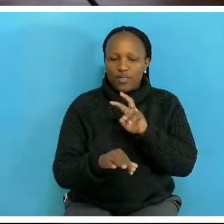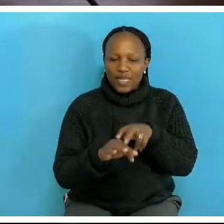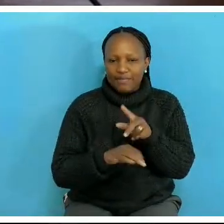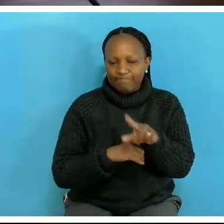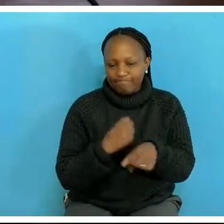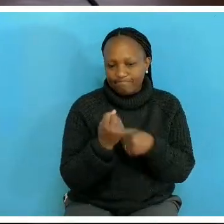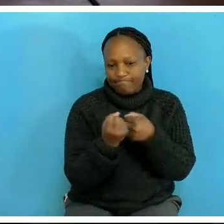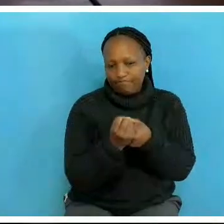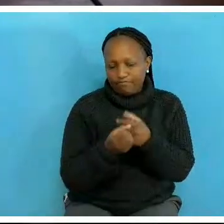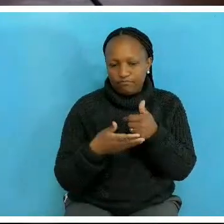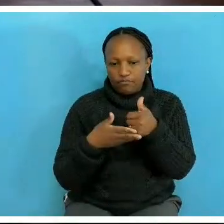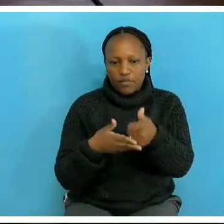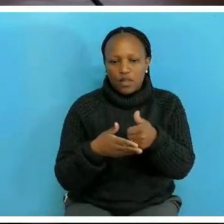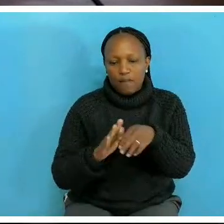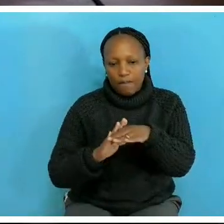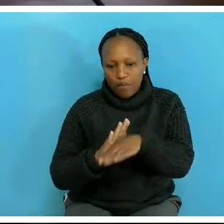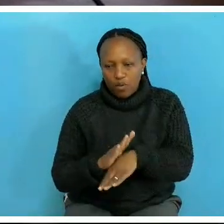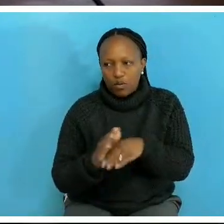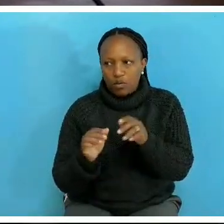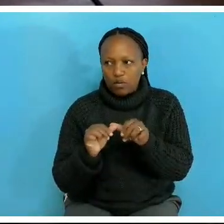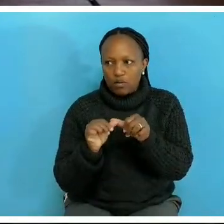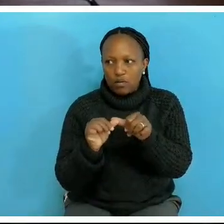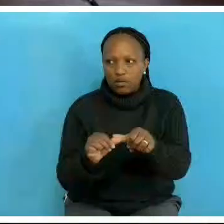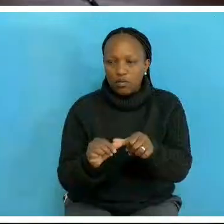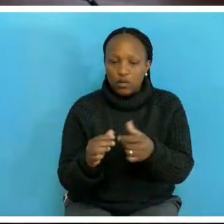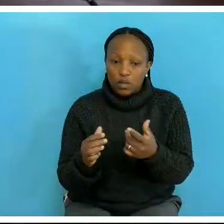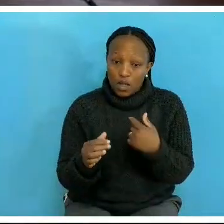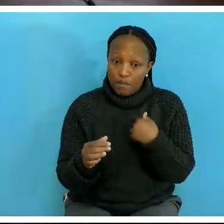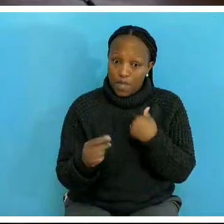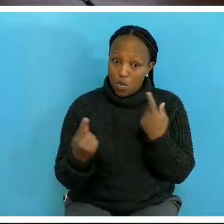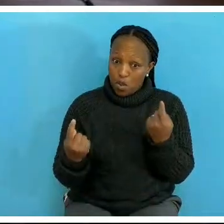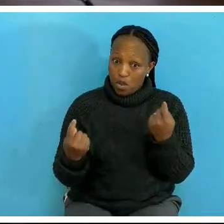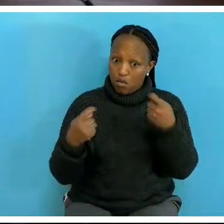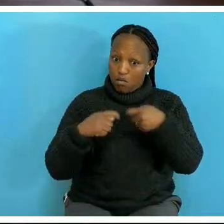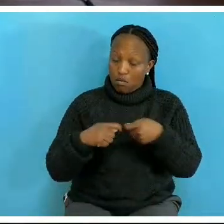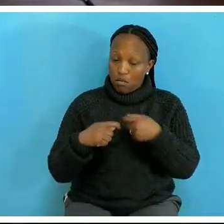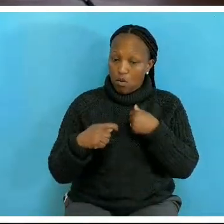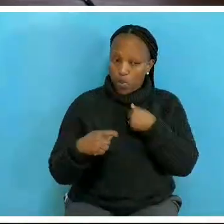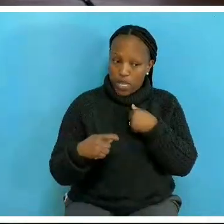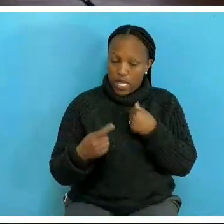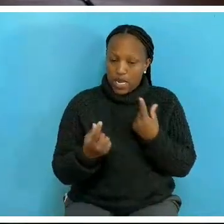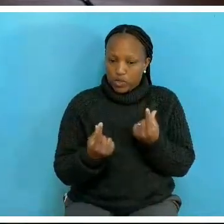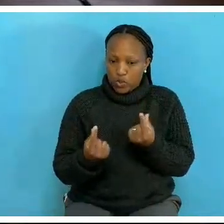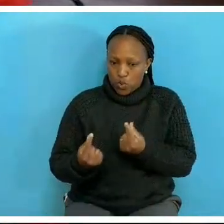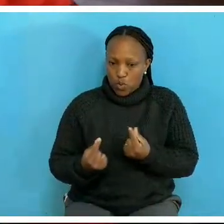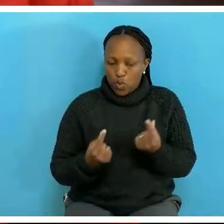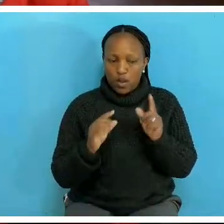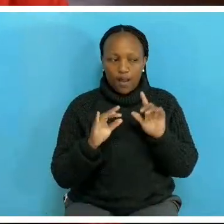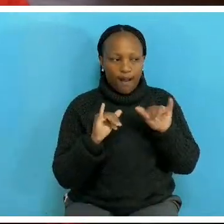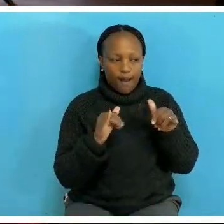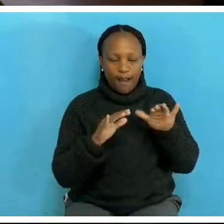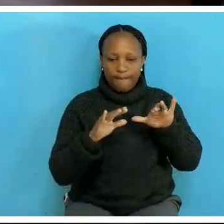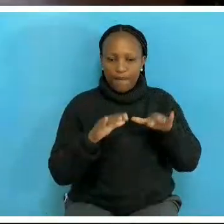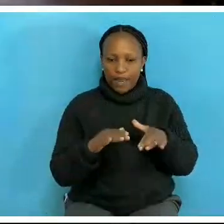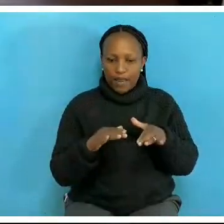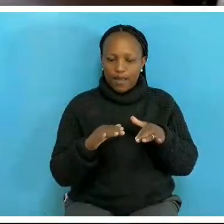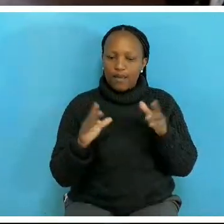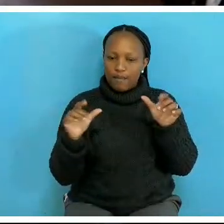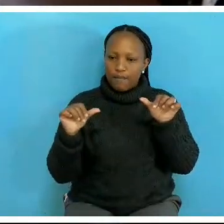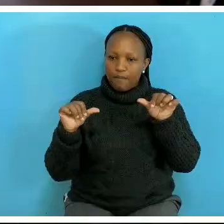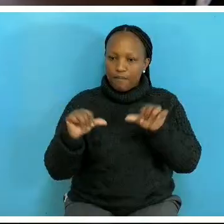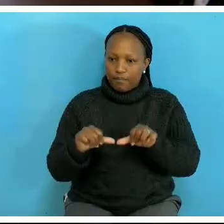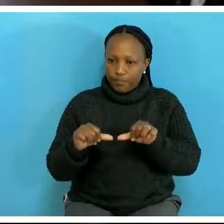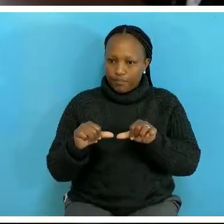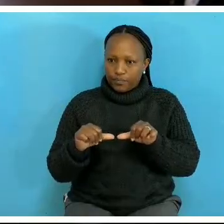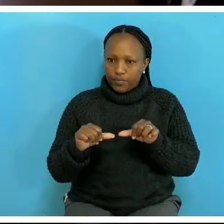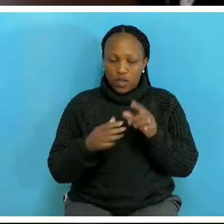help. Programs are running, but are we also contributing towards them and saying, this is my company, let's come back and say, for the example that